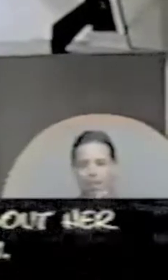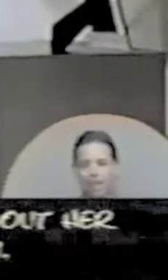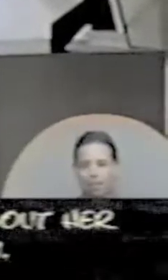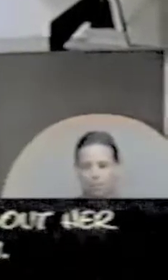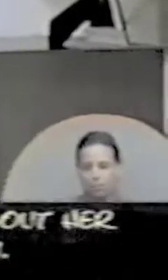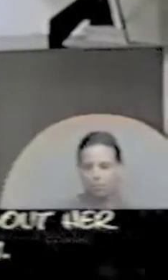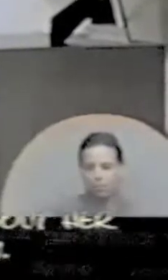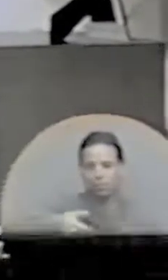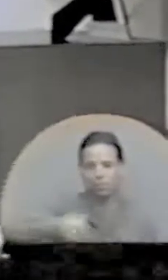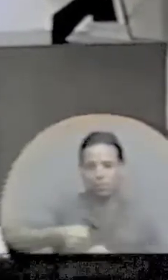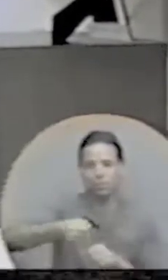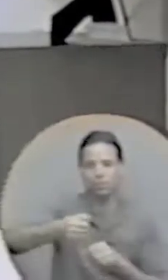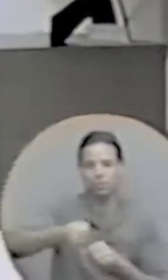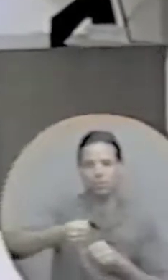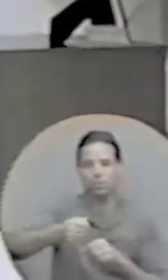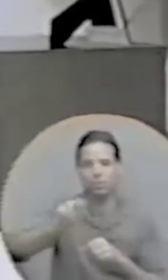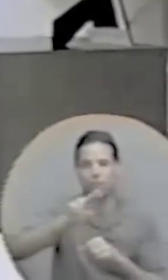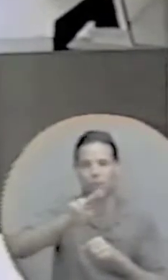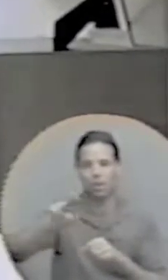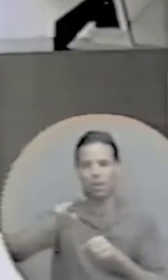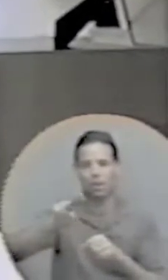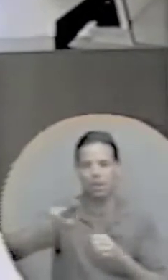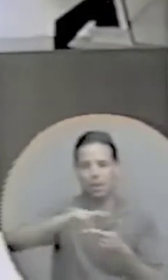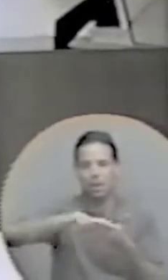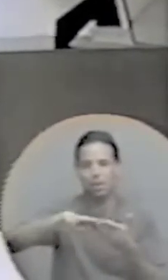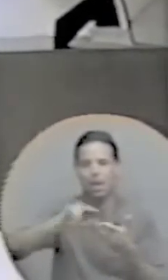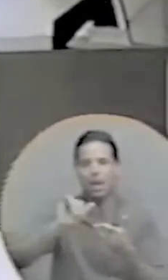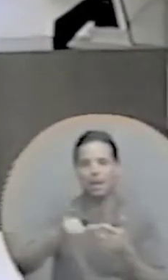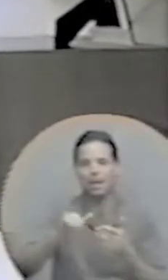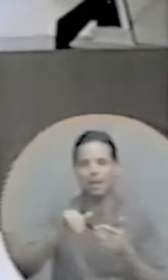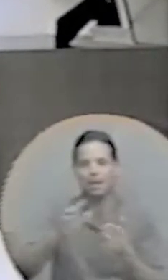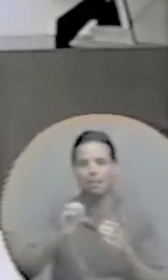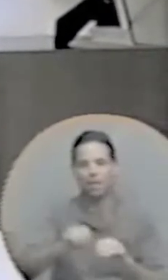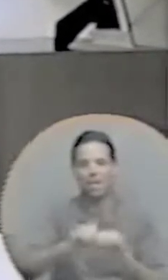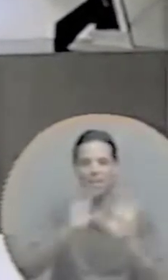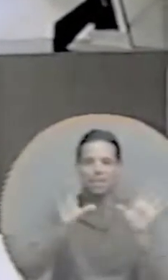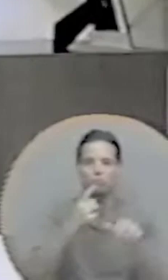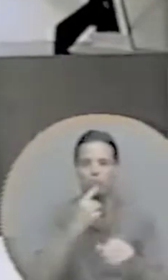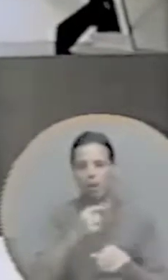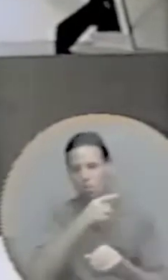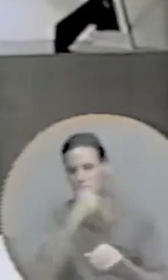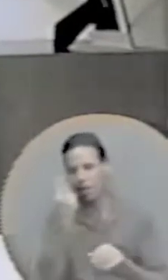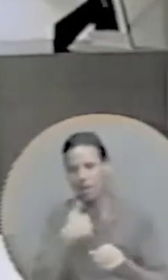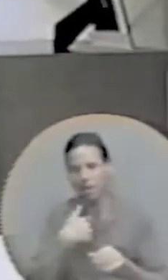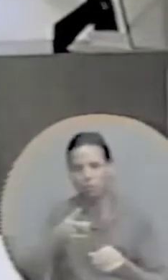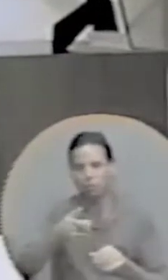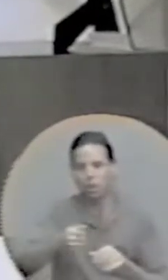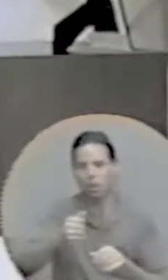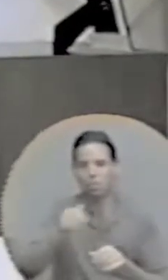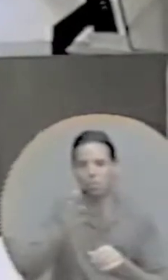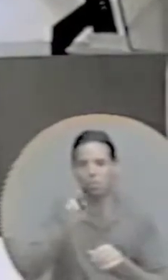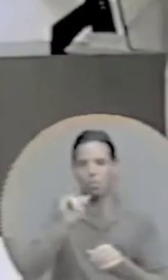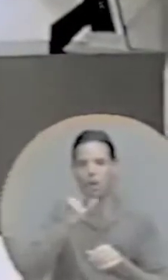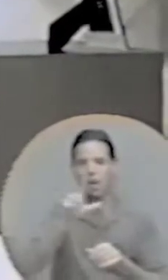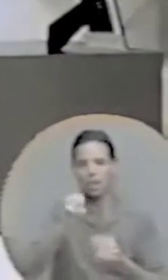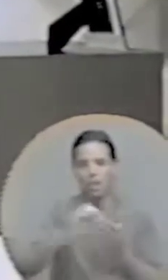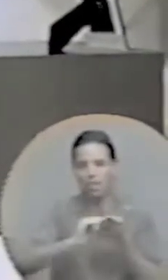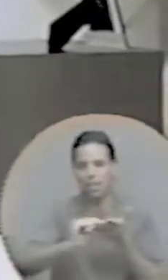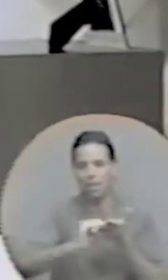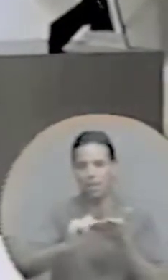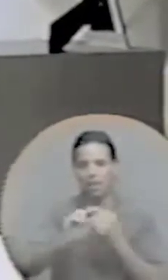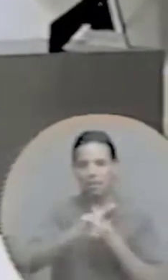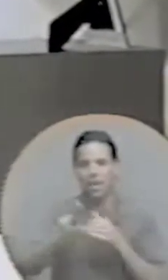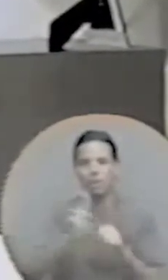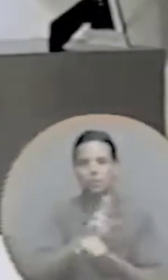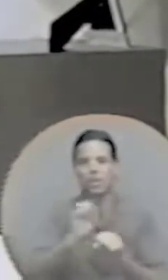gun of Dymotape, and it comes in clear, red, or black, and I just braille the letters on it, and I use clear so